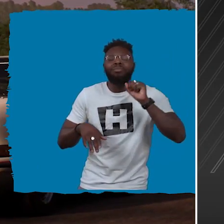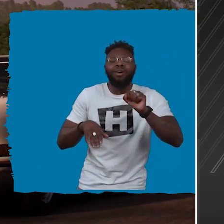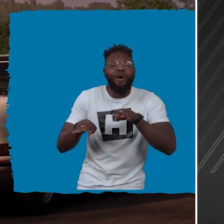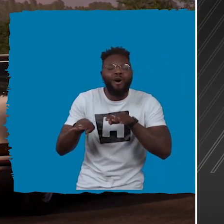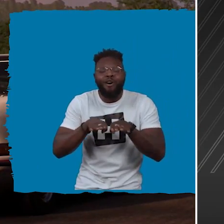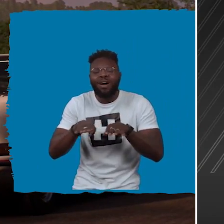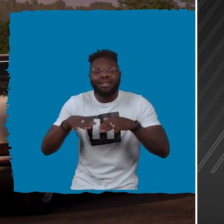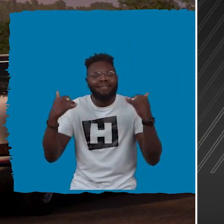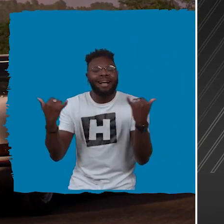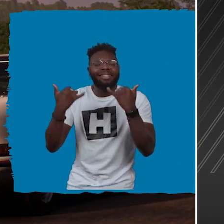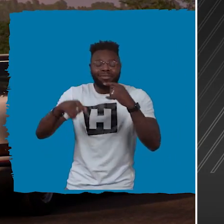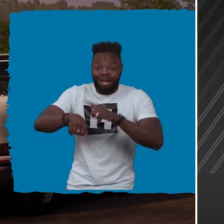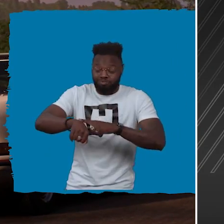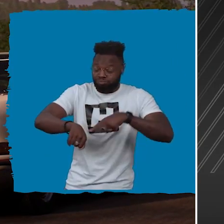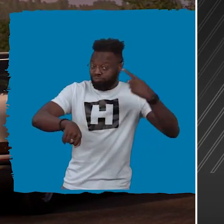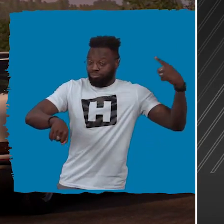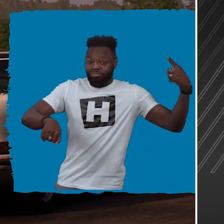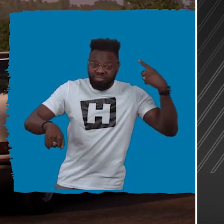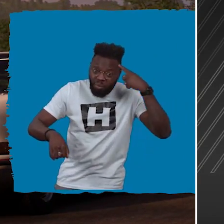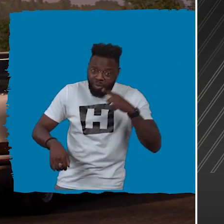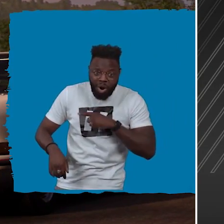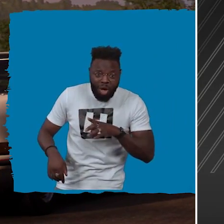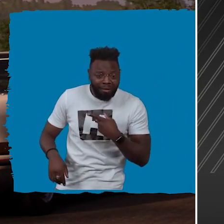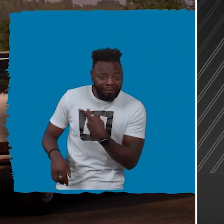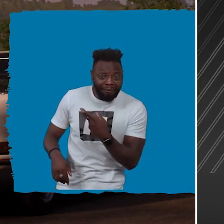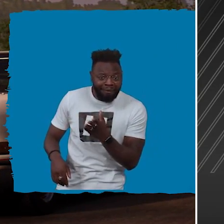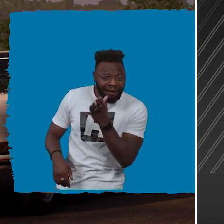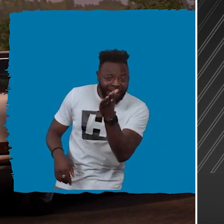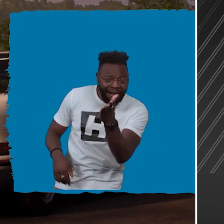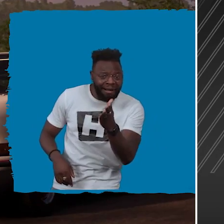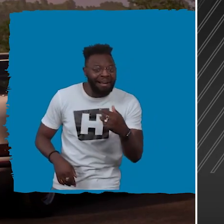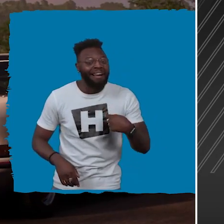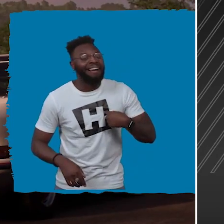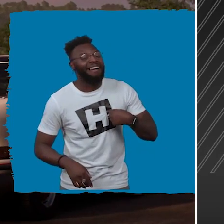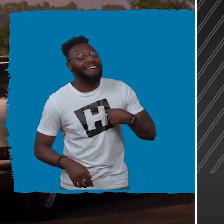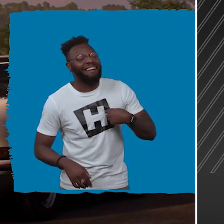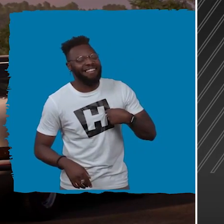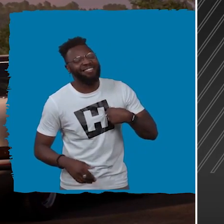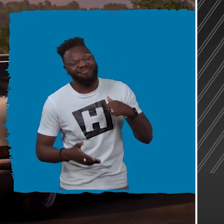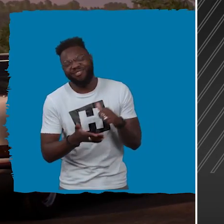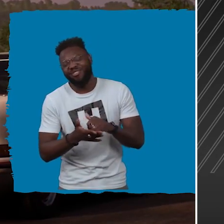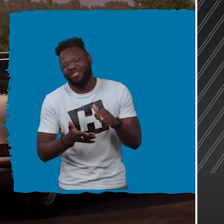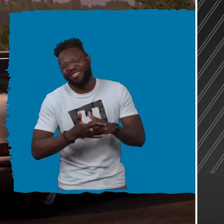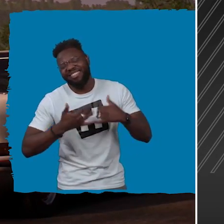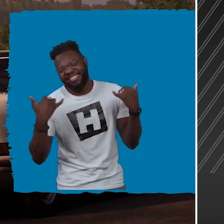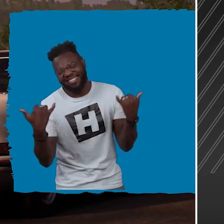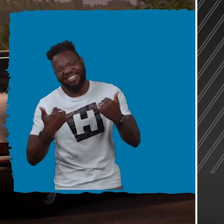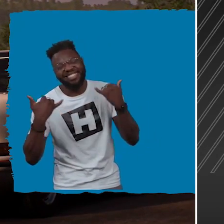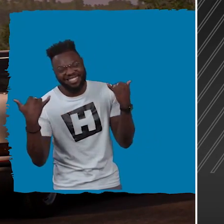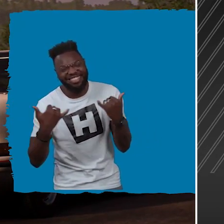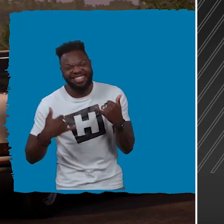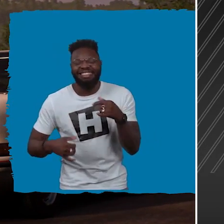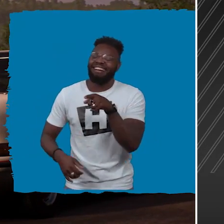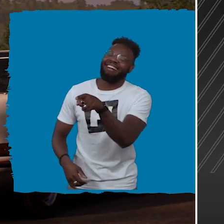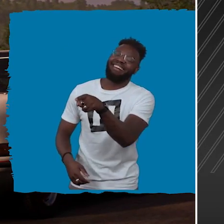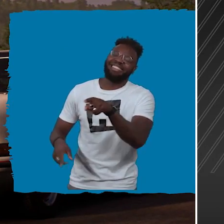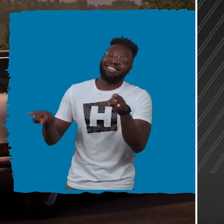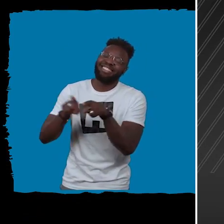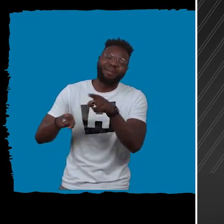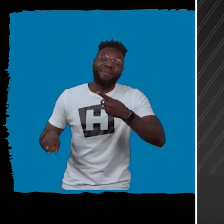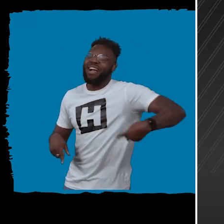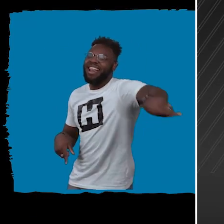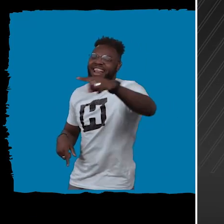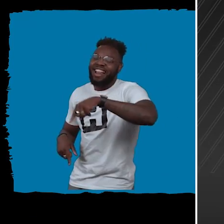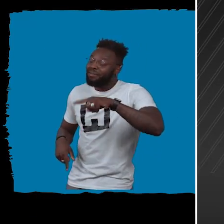they're also understanding tone and nuance, irony and sarcasm, and that's coming through in their performance. From there, we took the videos and put